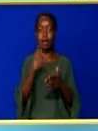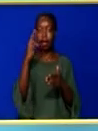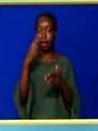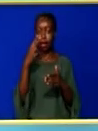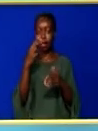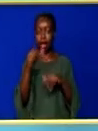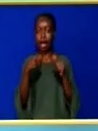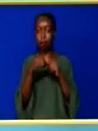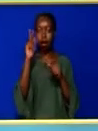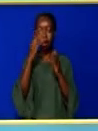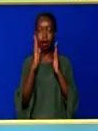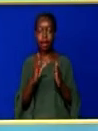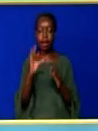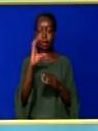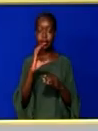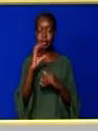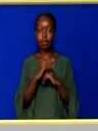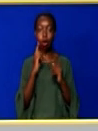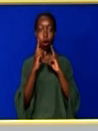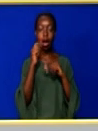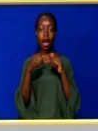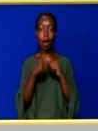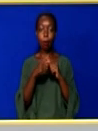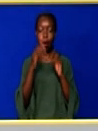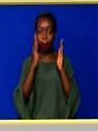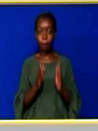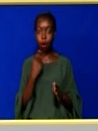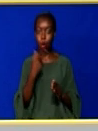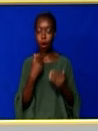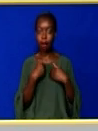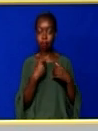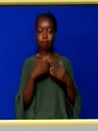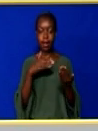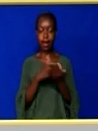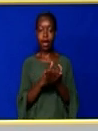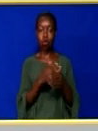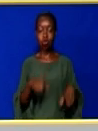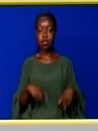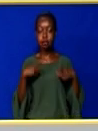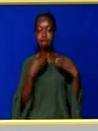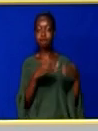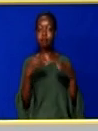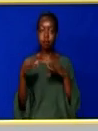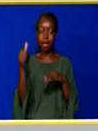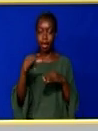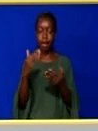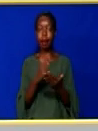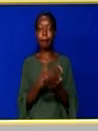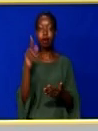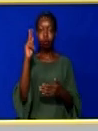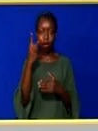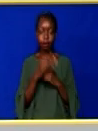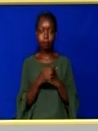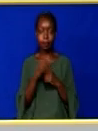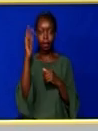citizen. Now, we talk of a person who has the legal right to live freely and anywhere in any part of Kenya. Remember,